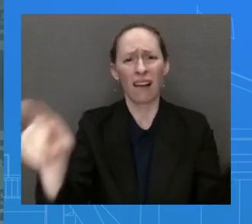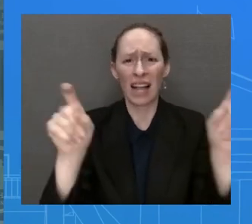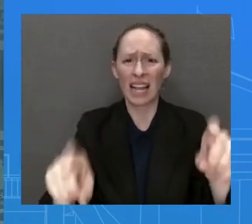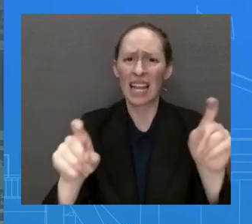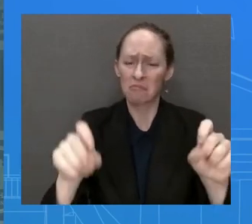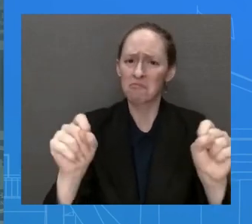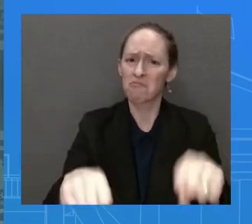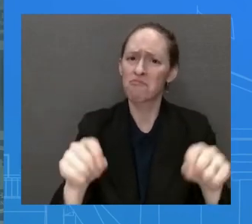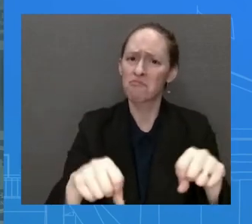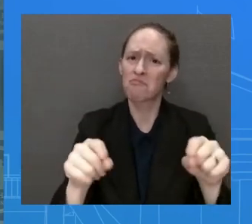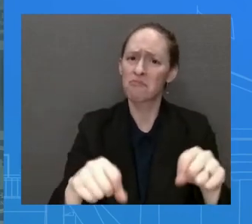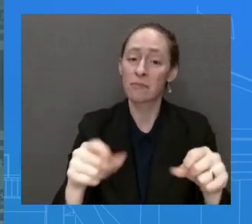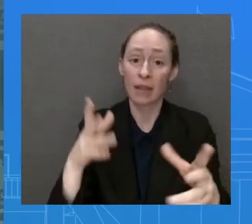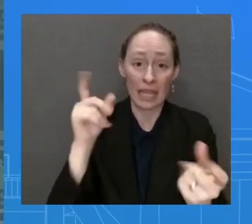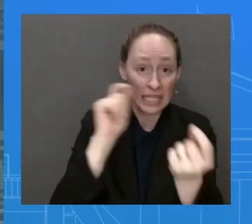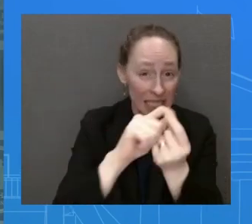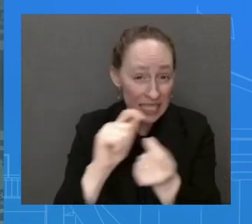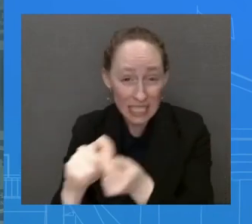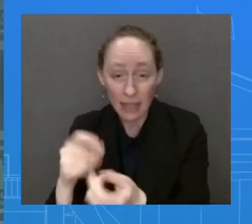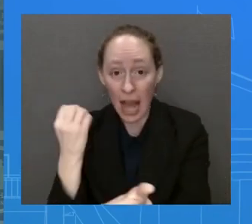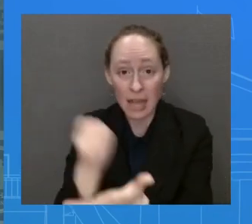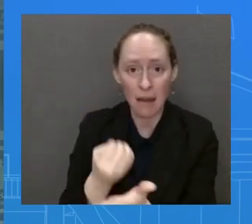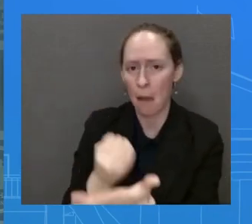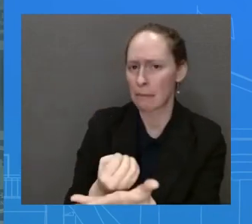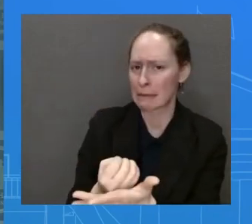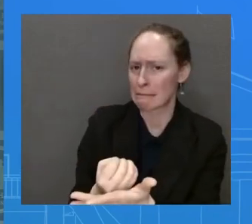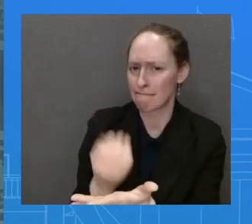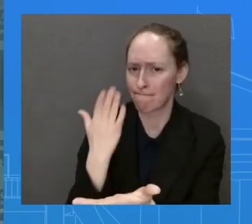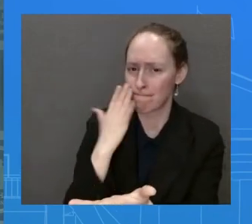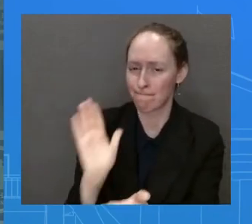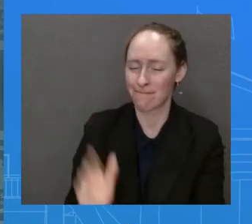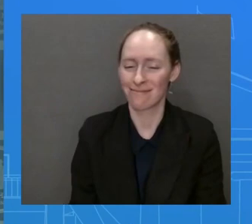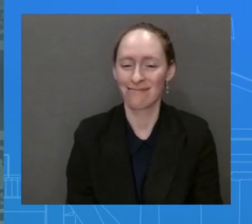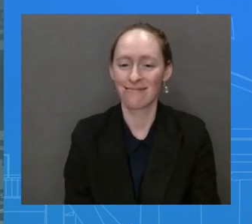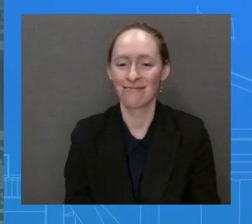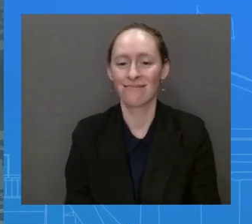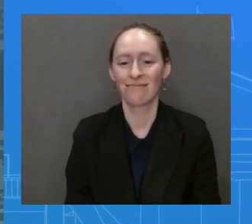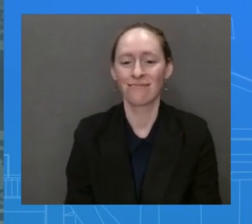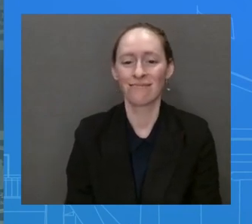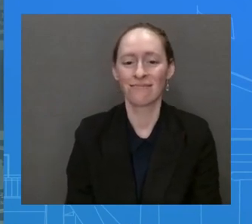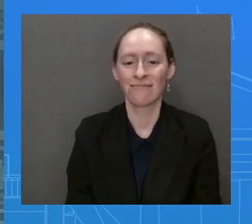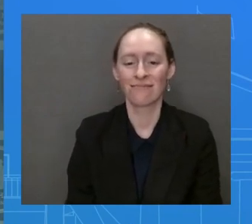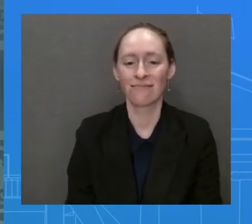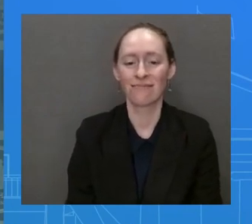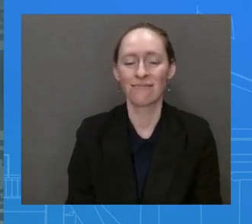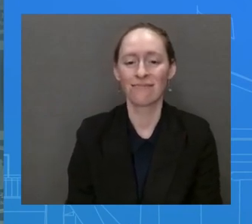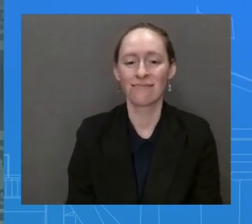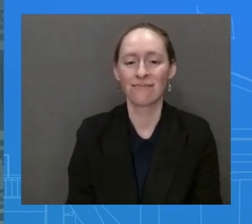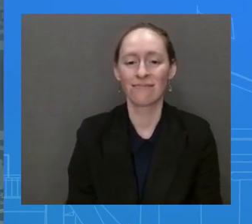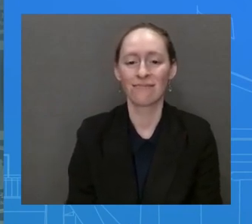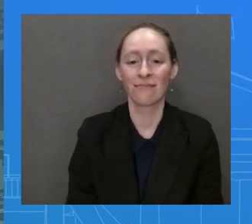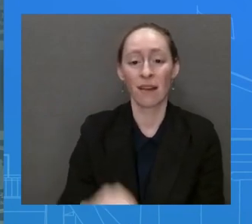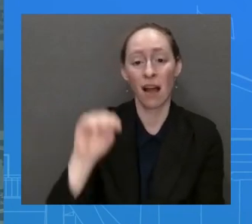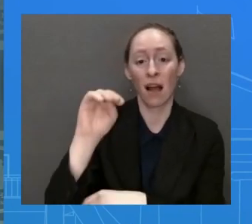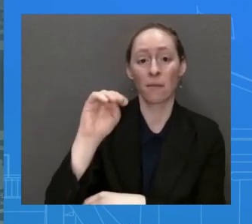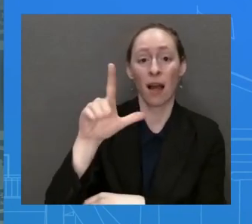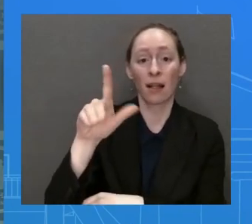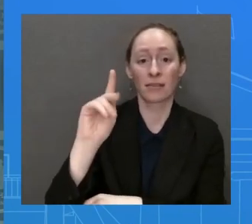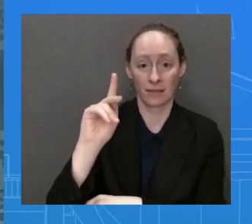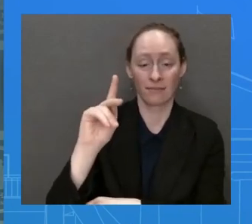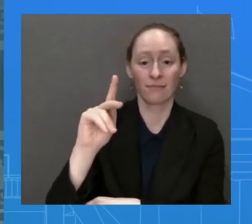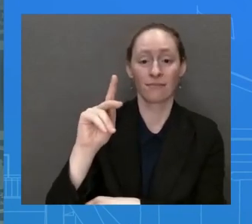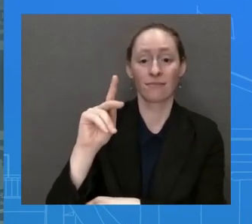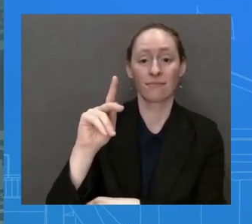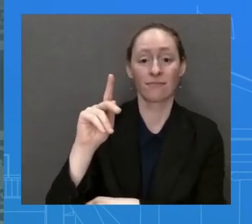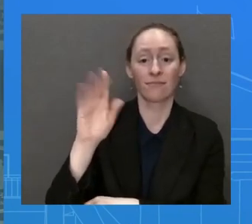during Dr. King's last major campaign before his assassination, it was called the Poor People's Campaign. And what